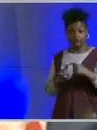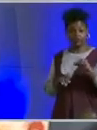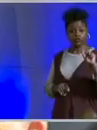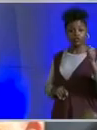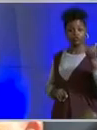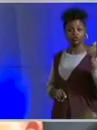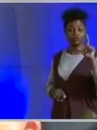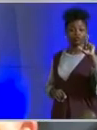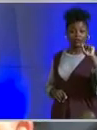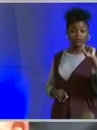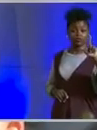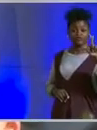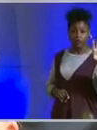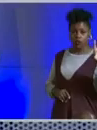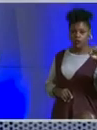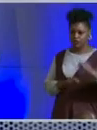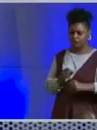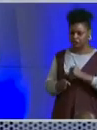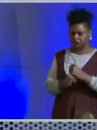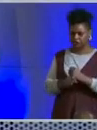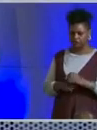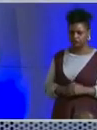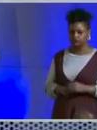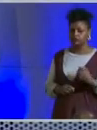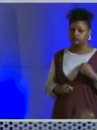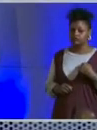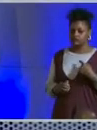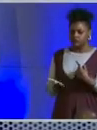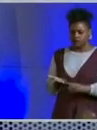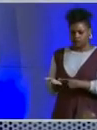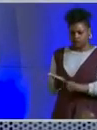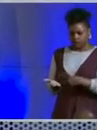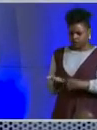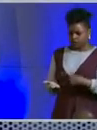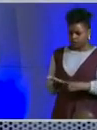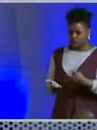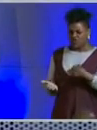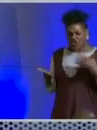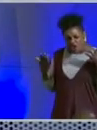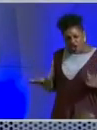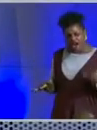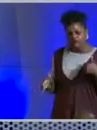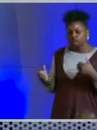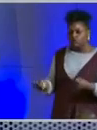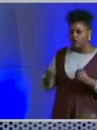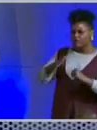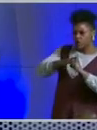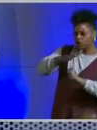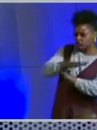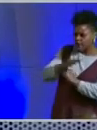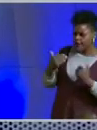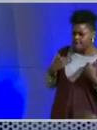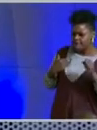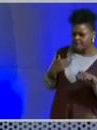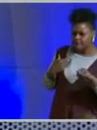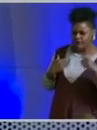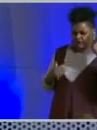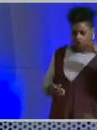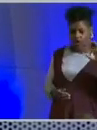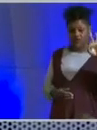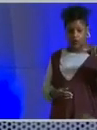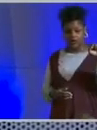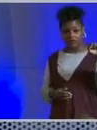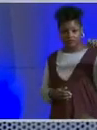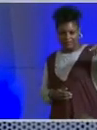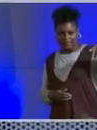And so I would argue that we already had a pretty strong structure in place for SYEP, but